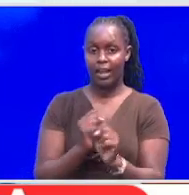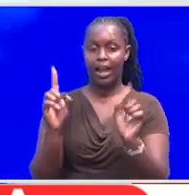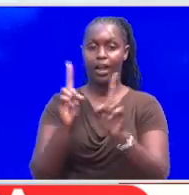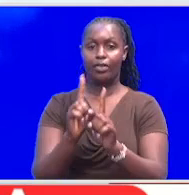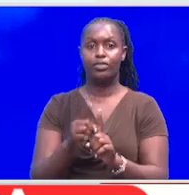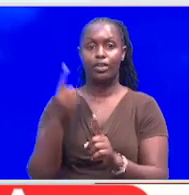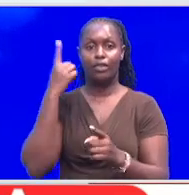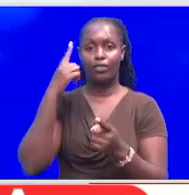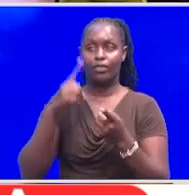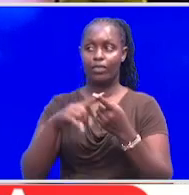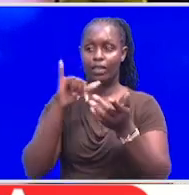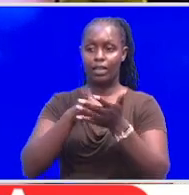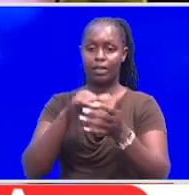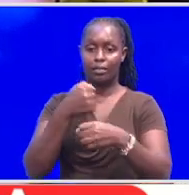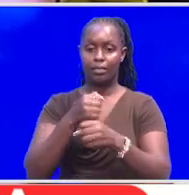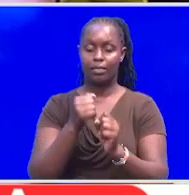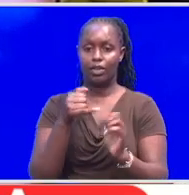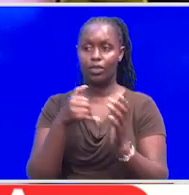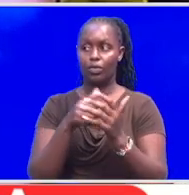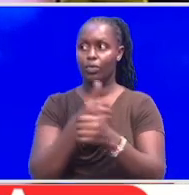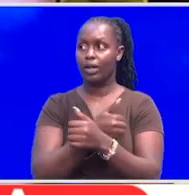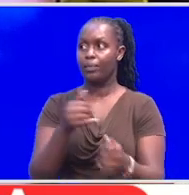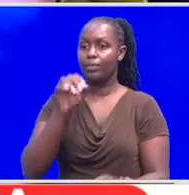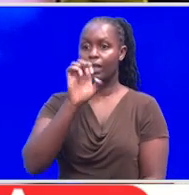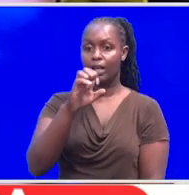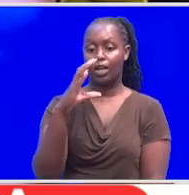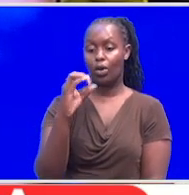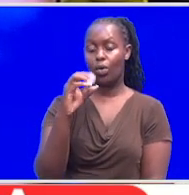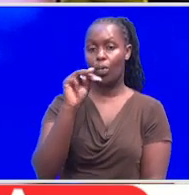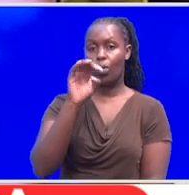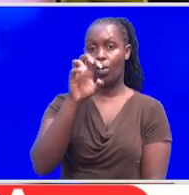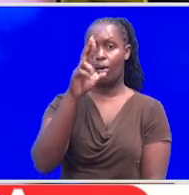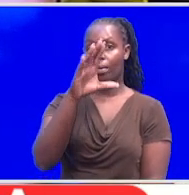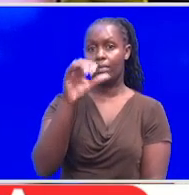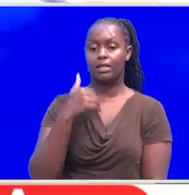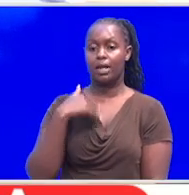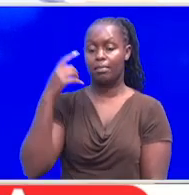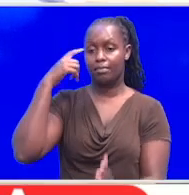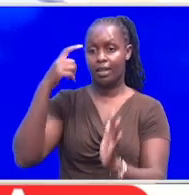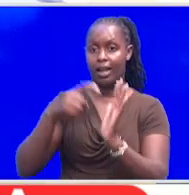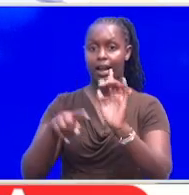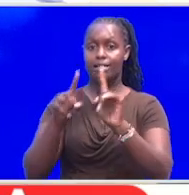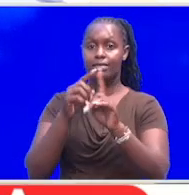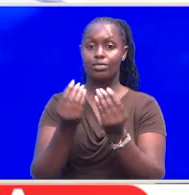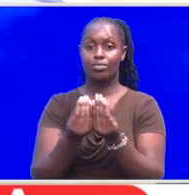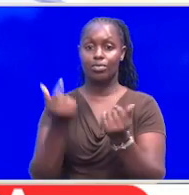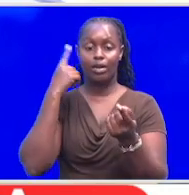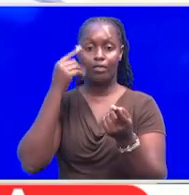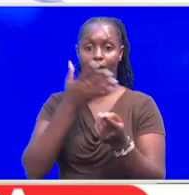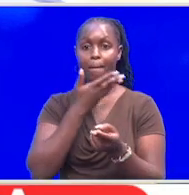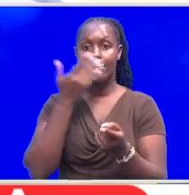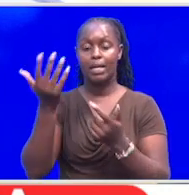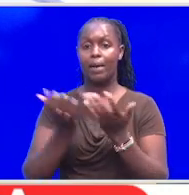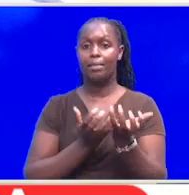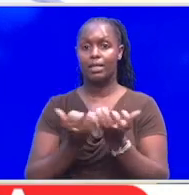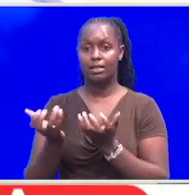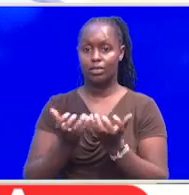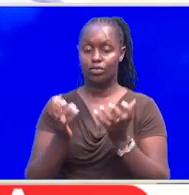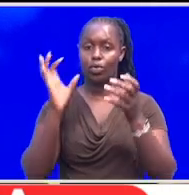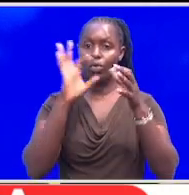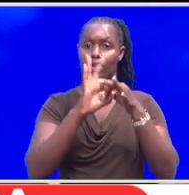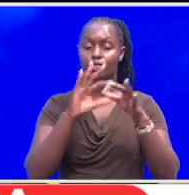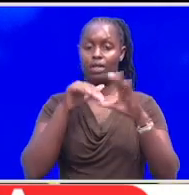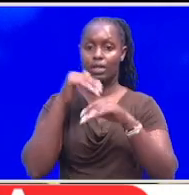the paperwork that comes with it. So e-commerce has now been identified as the solution for better business-to-business connections within